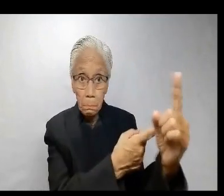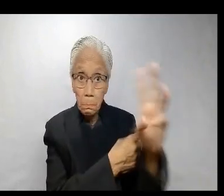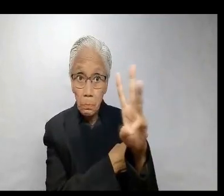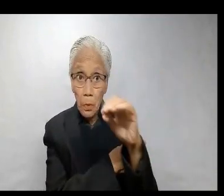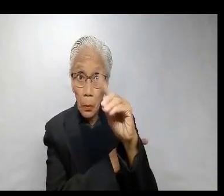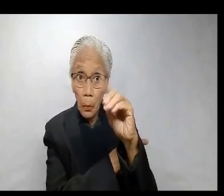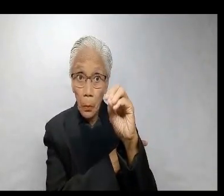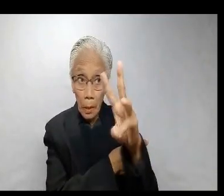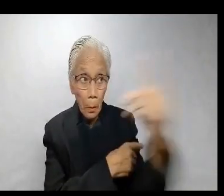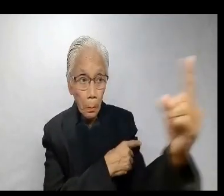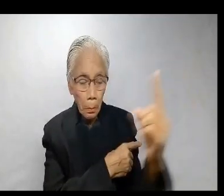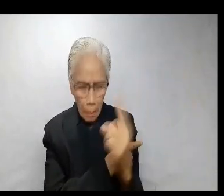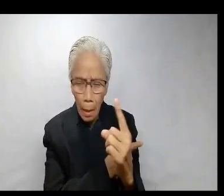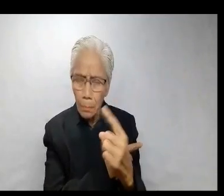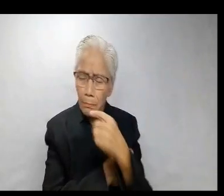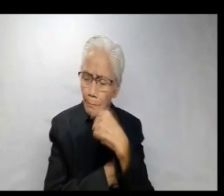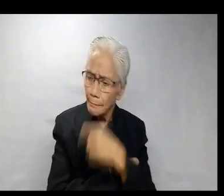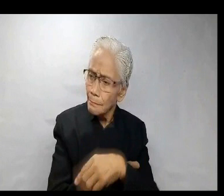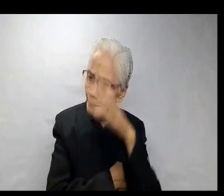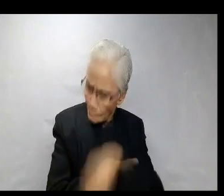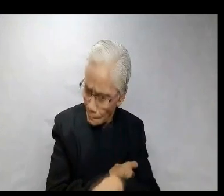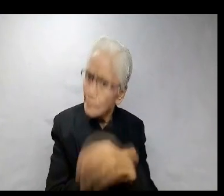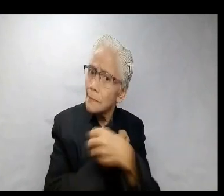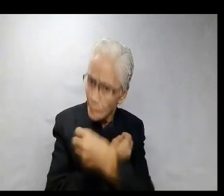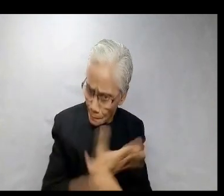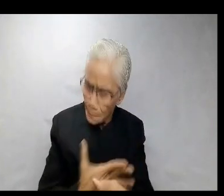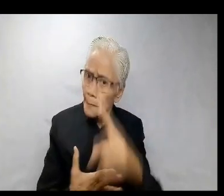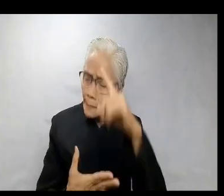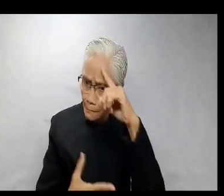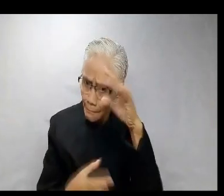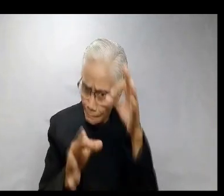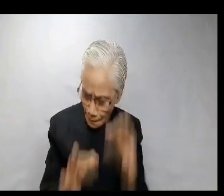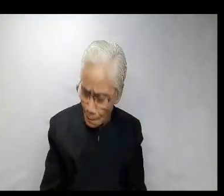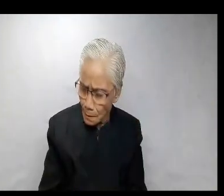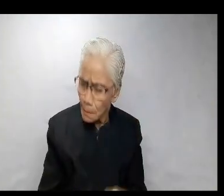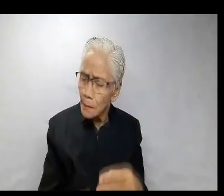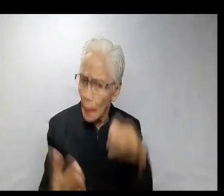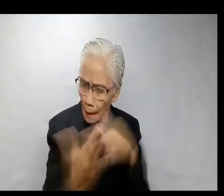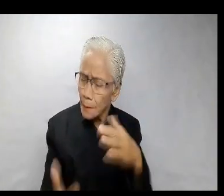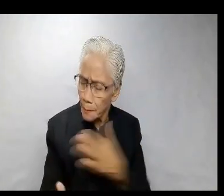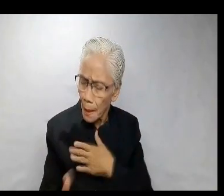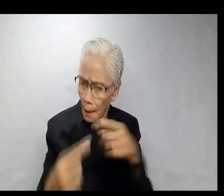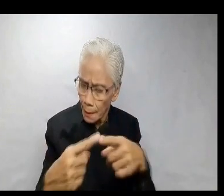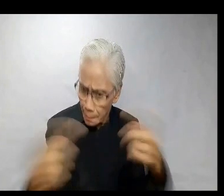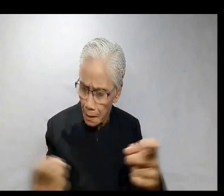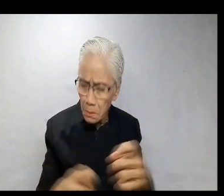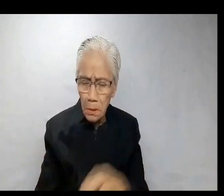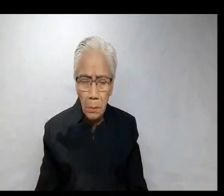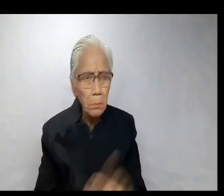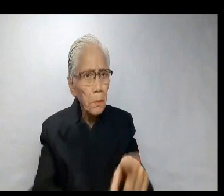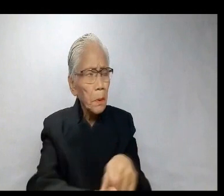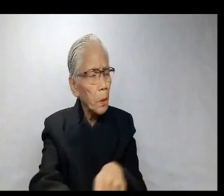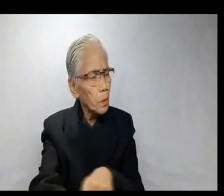to come to him and say, render a just decision for me against my adversary. For